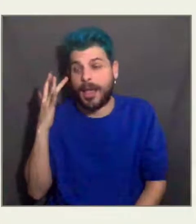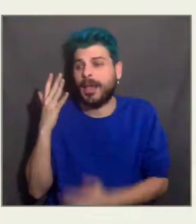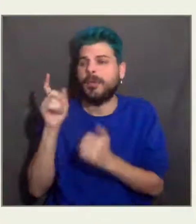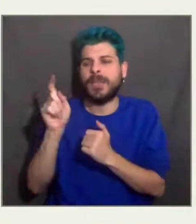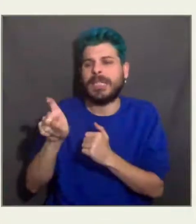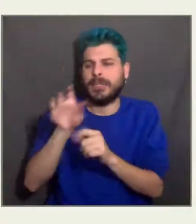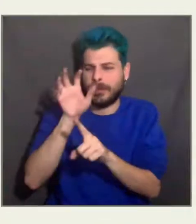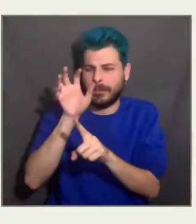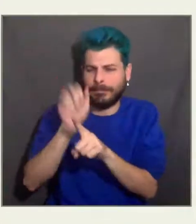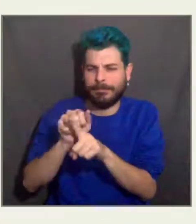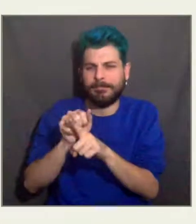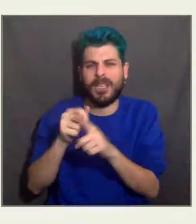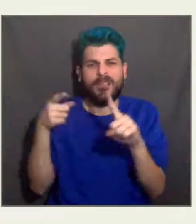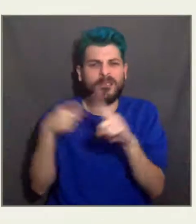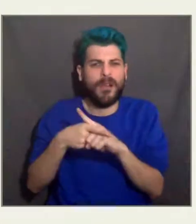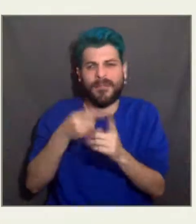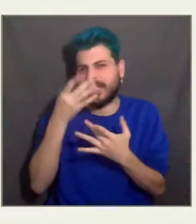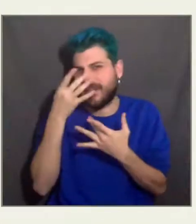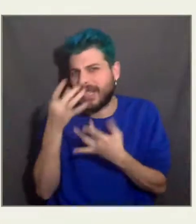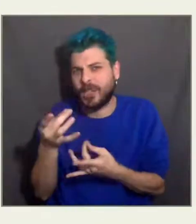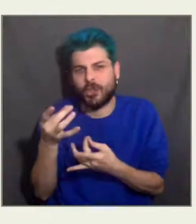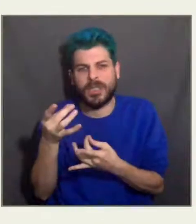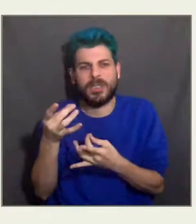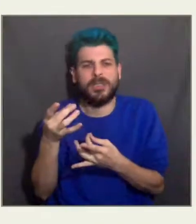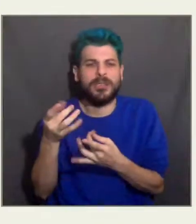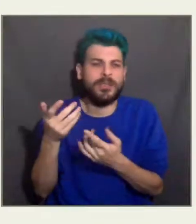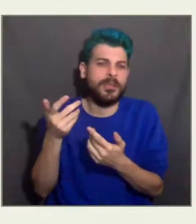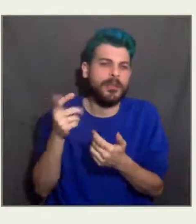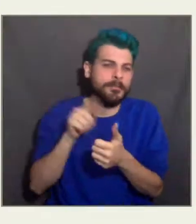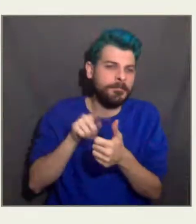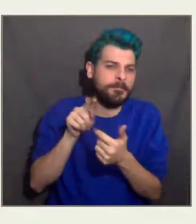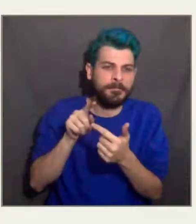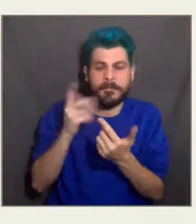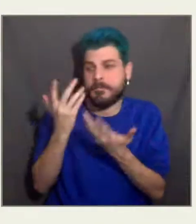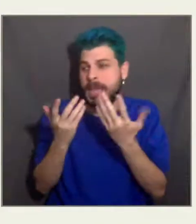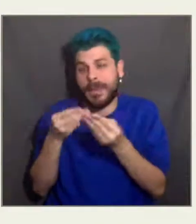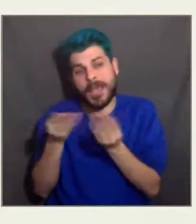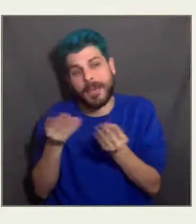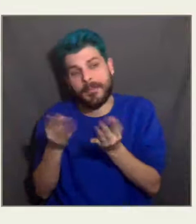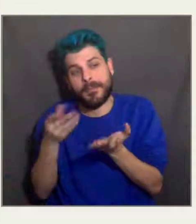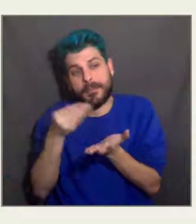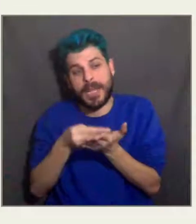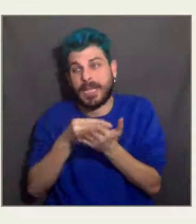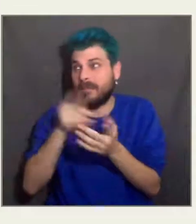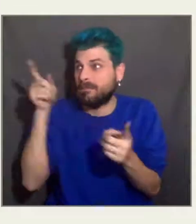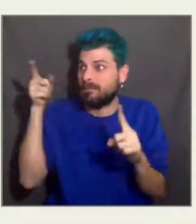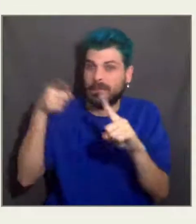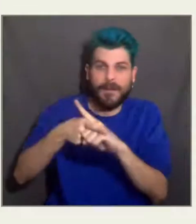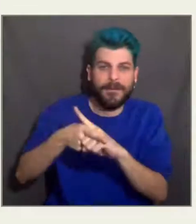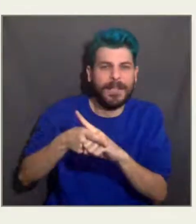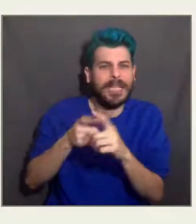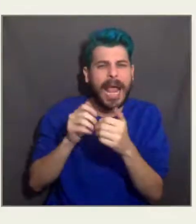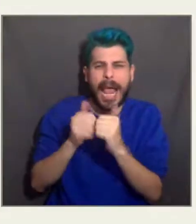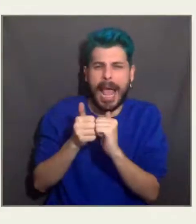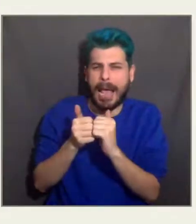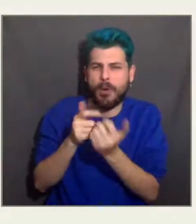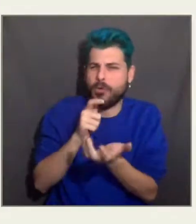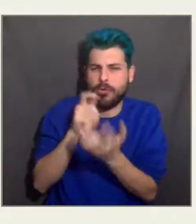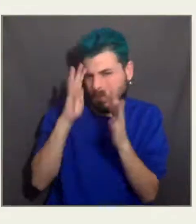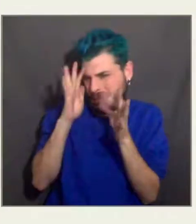the sub-grantees that they distribute funding to? You know, the